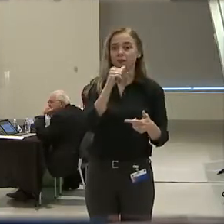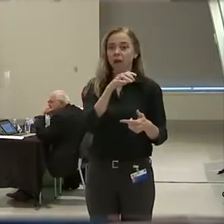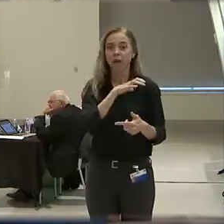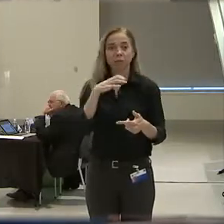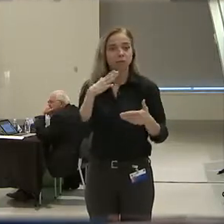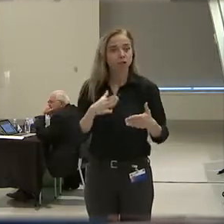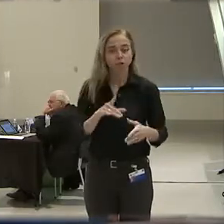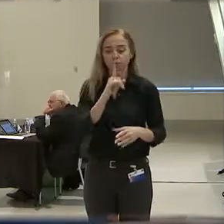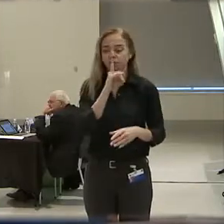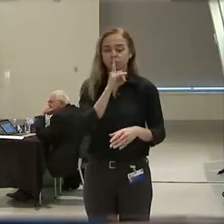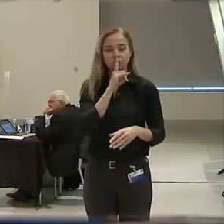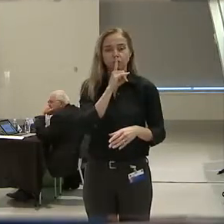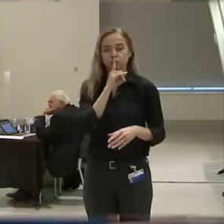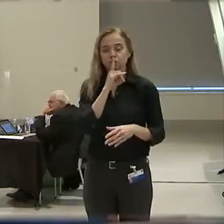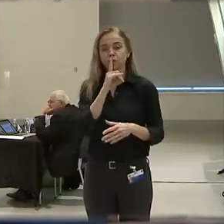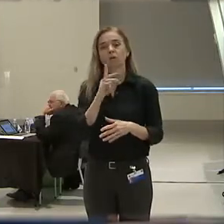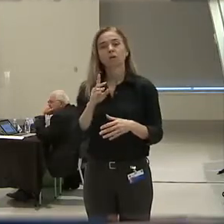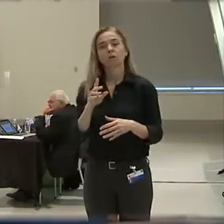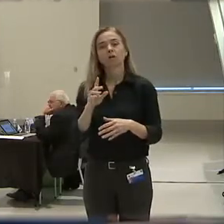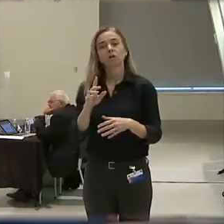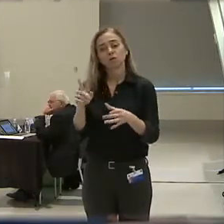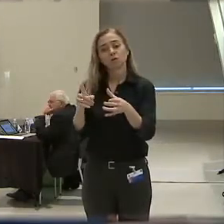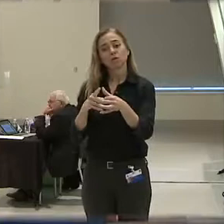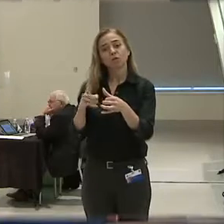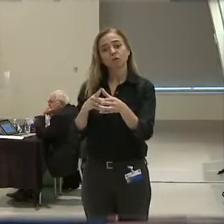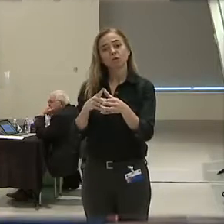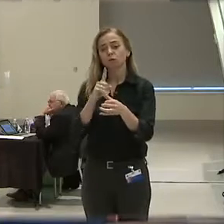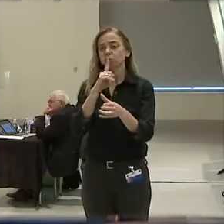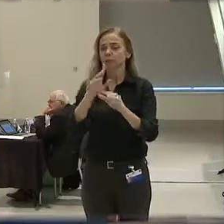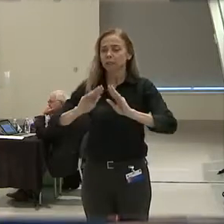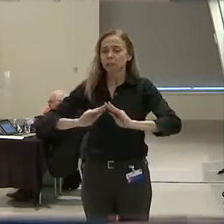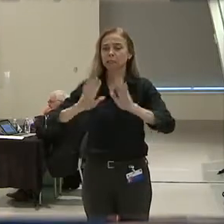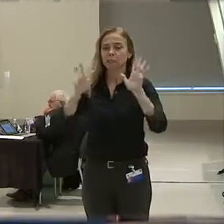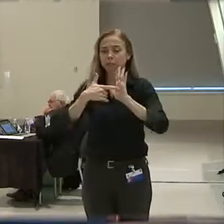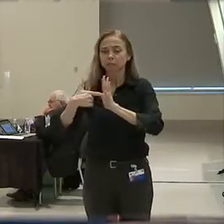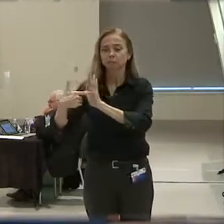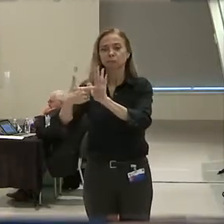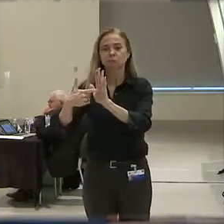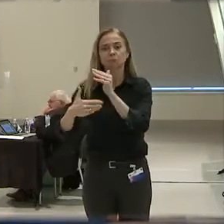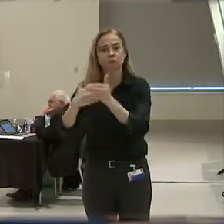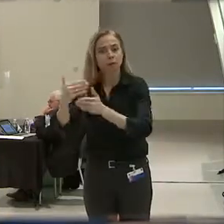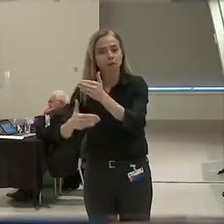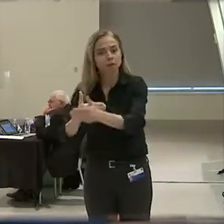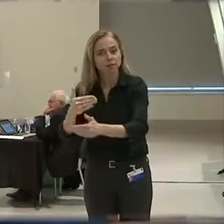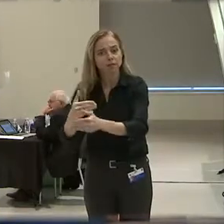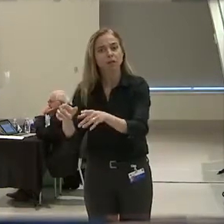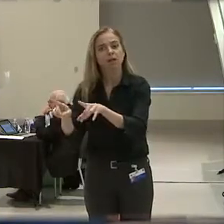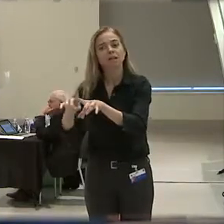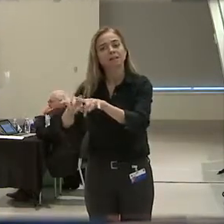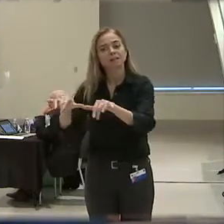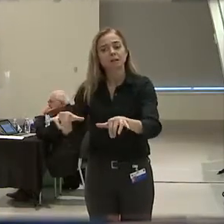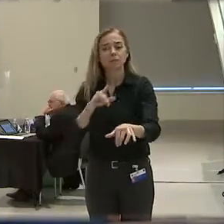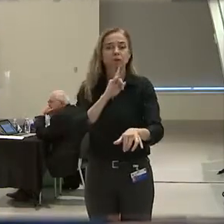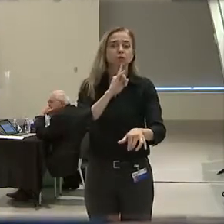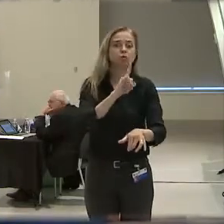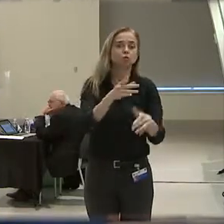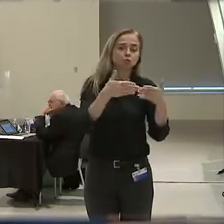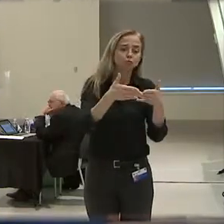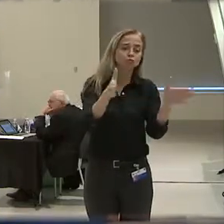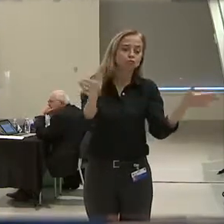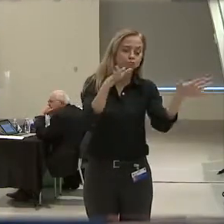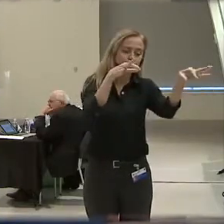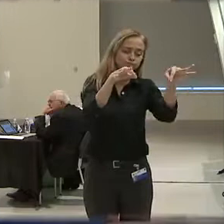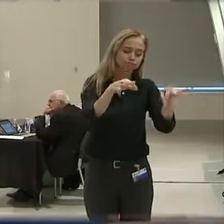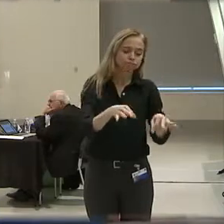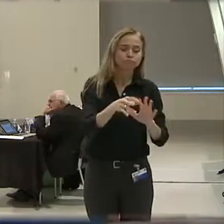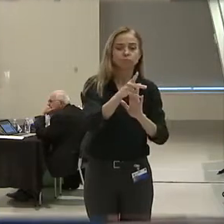So not only do you get a transparent process, but you get a true civilian oversight process.